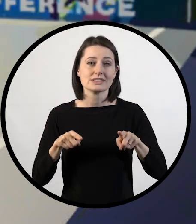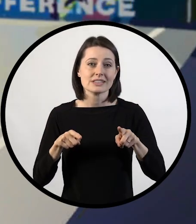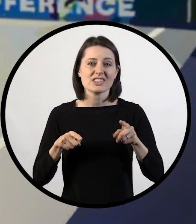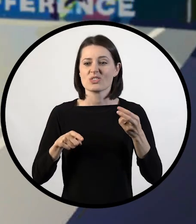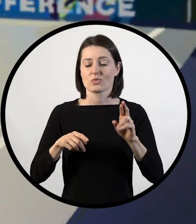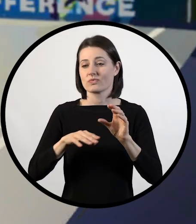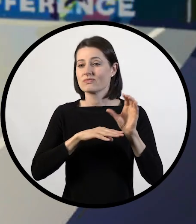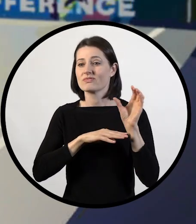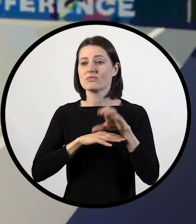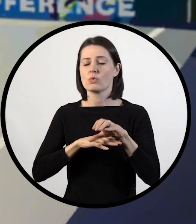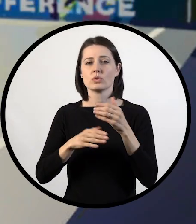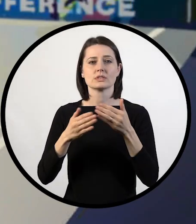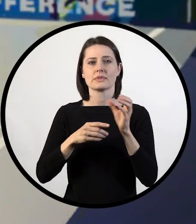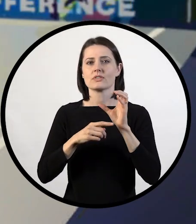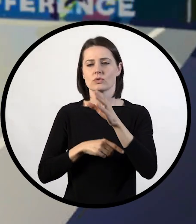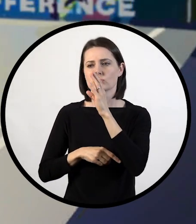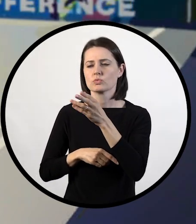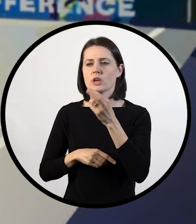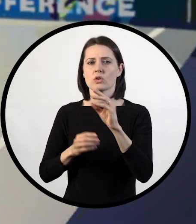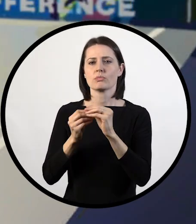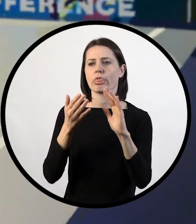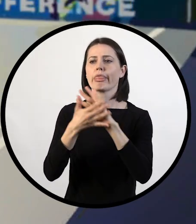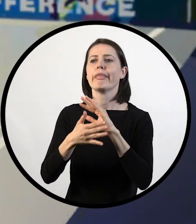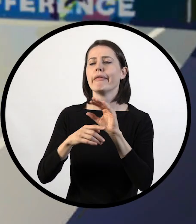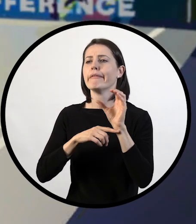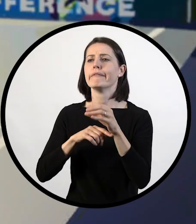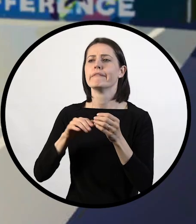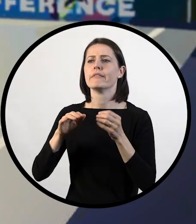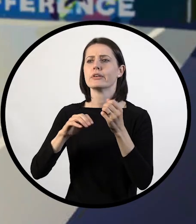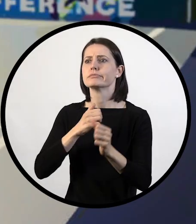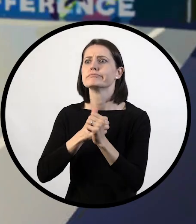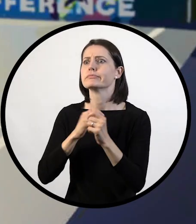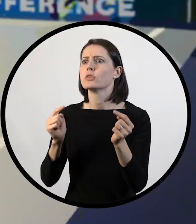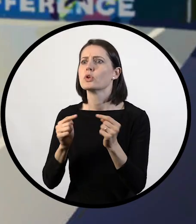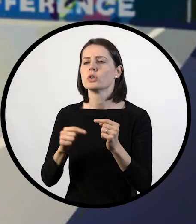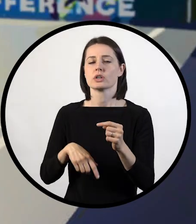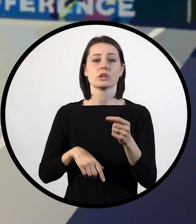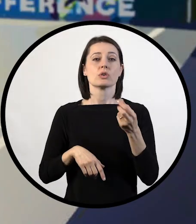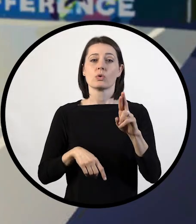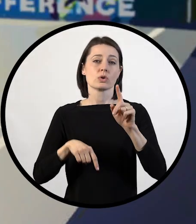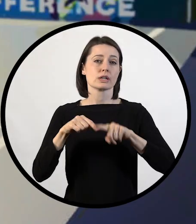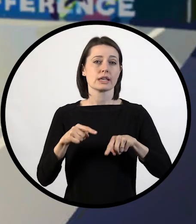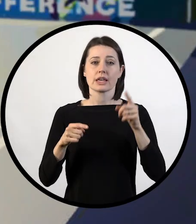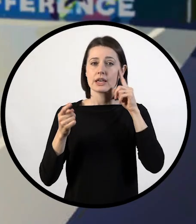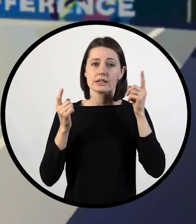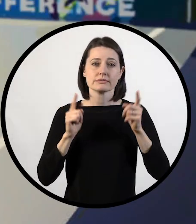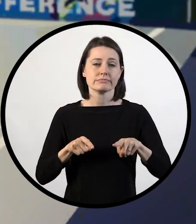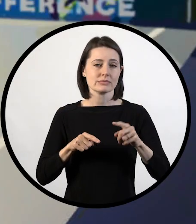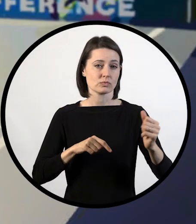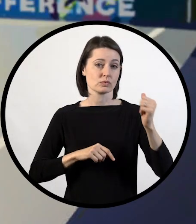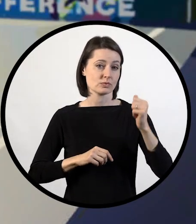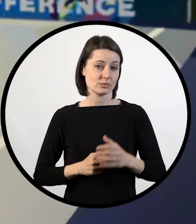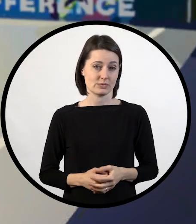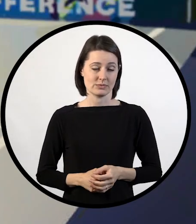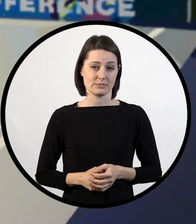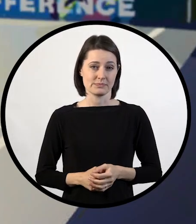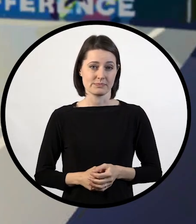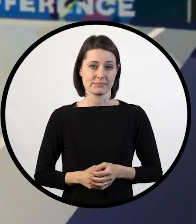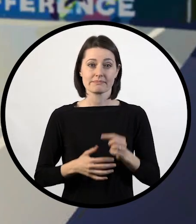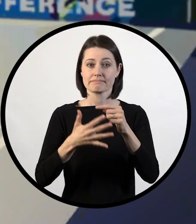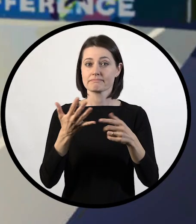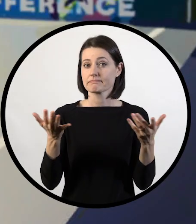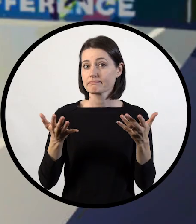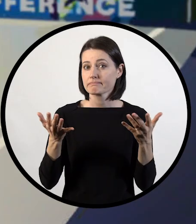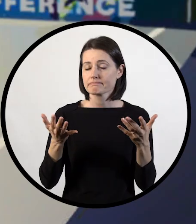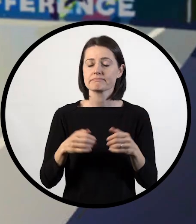victim does not consent, is coerced into such act by overt or implied threats of violence, or is unable to consent